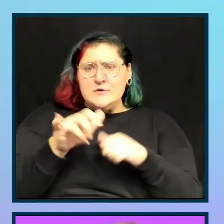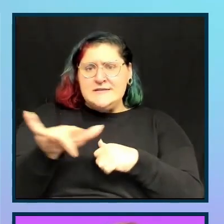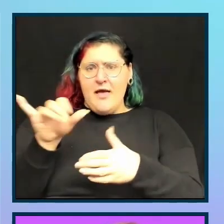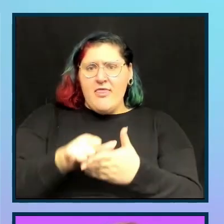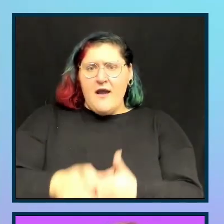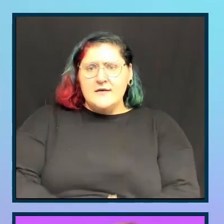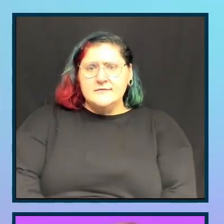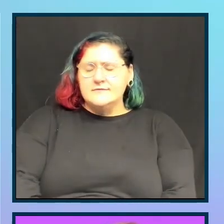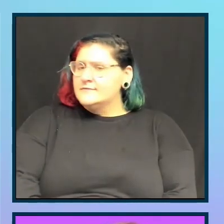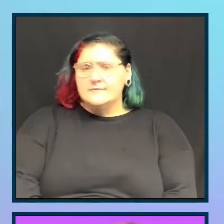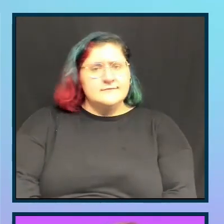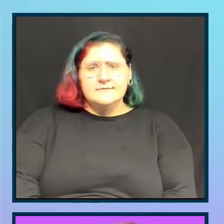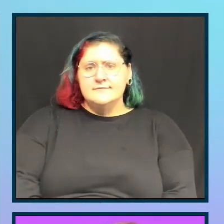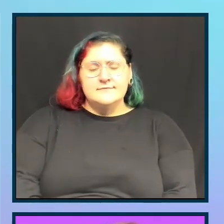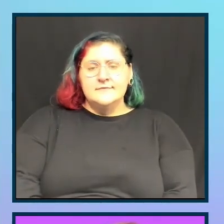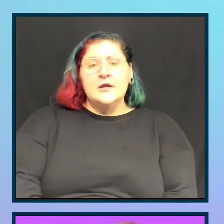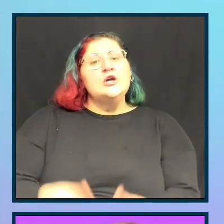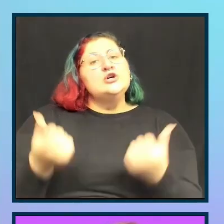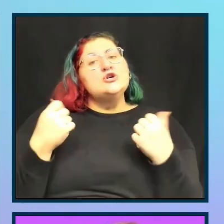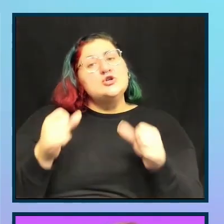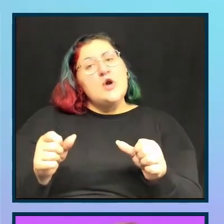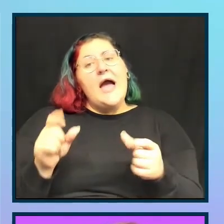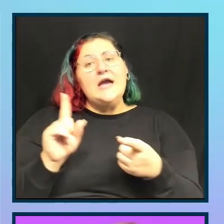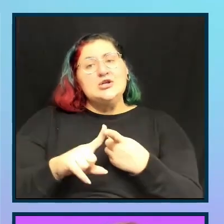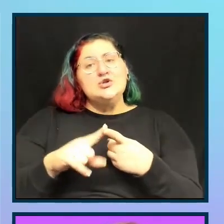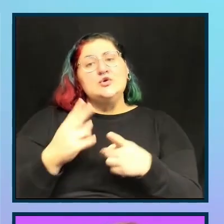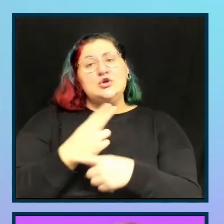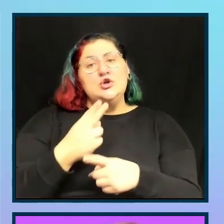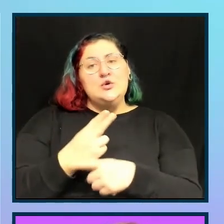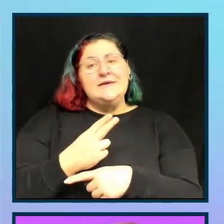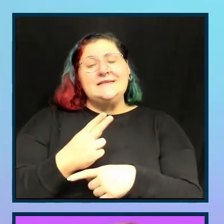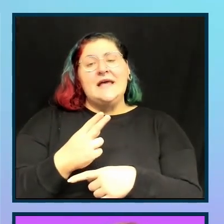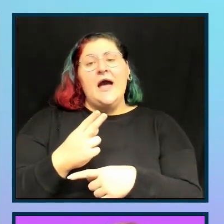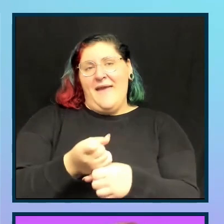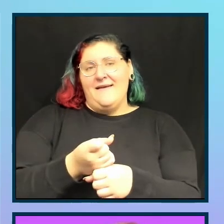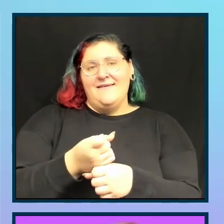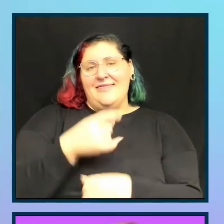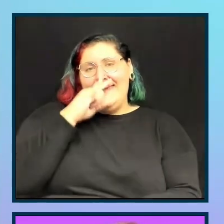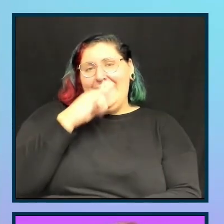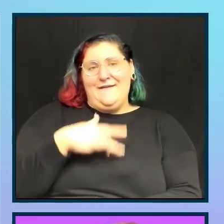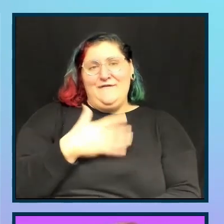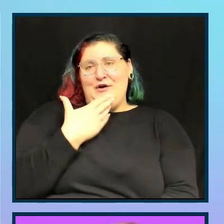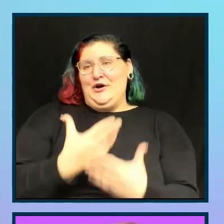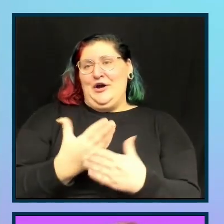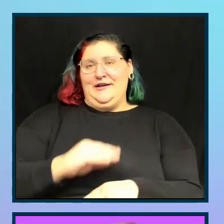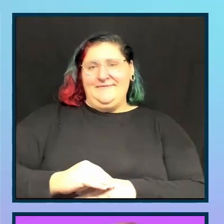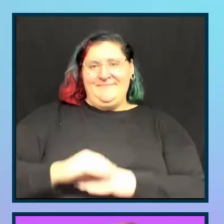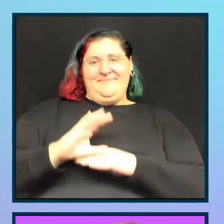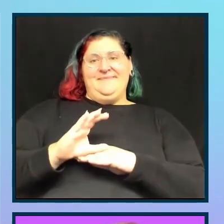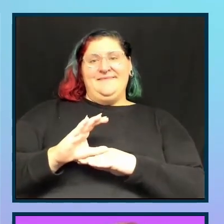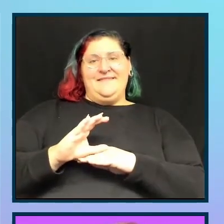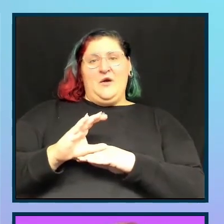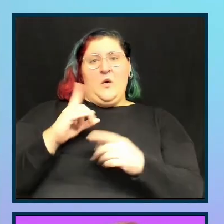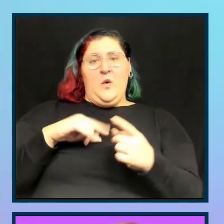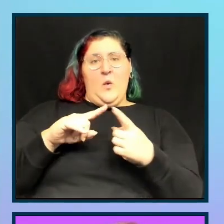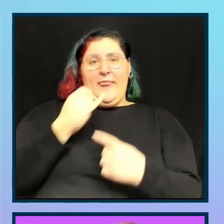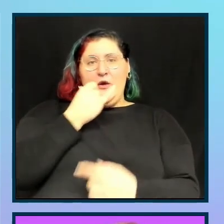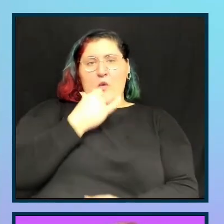like, mobile first when you're designing. You have to keep in mind that not all the kids will